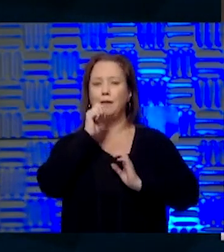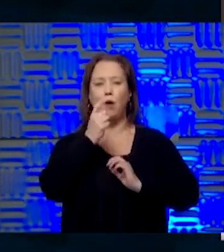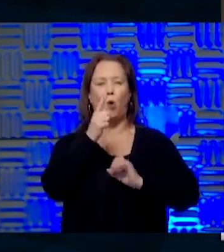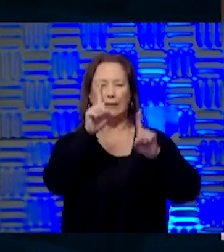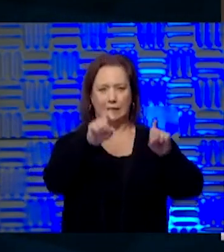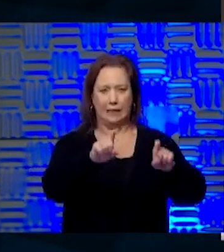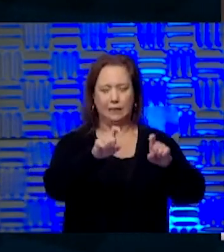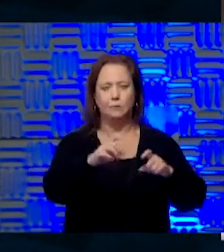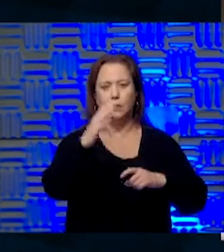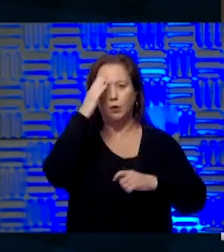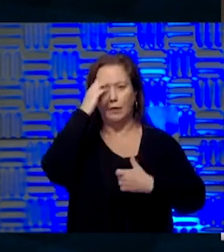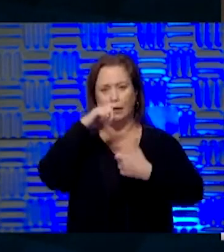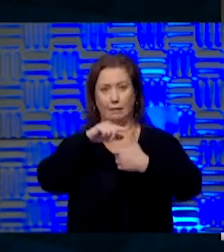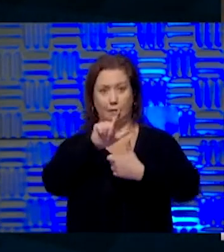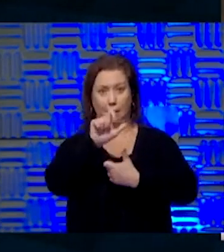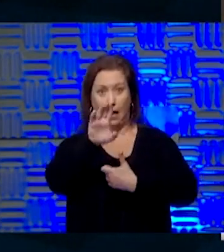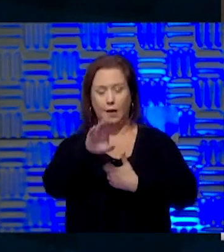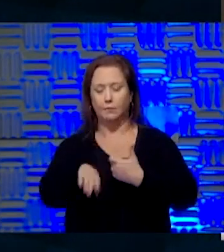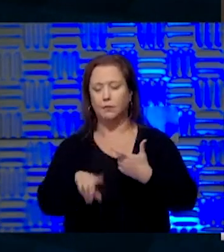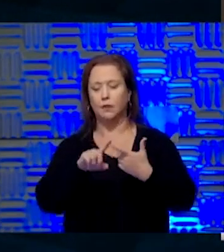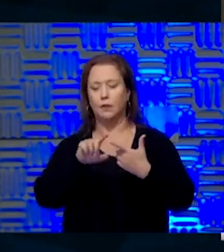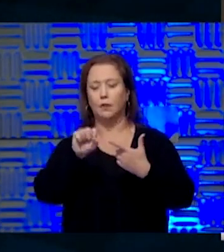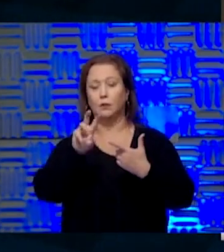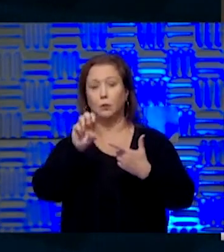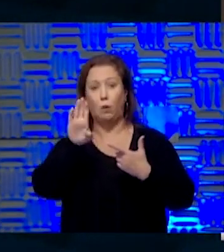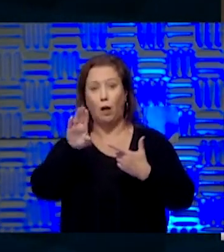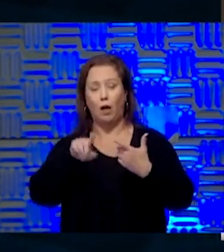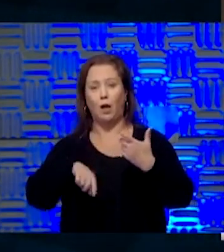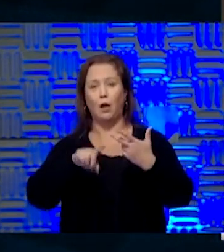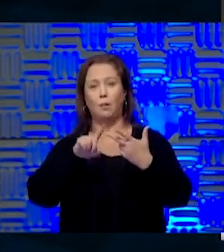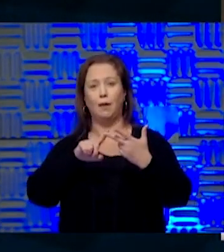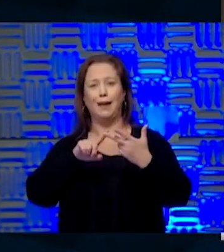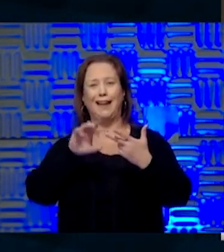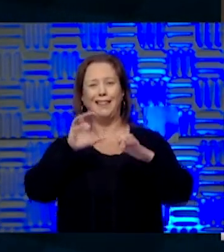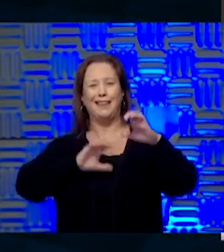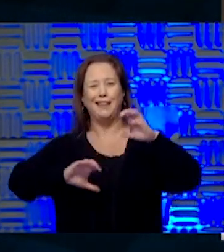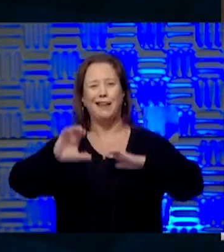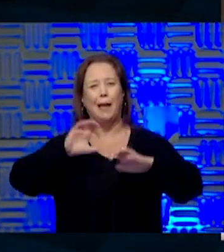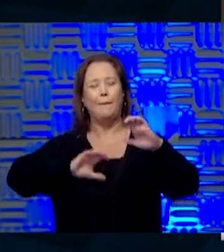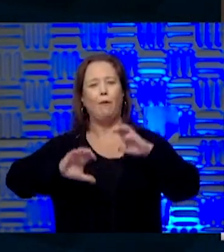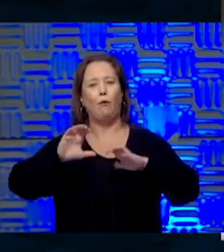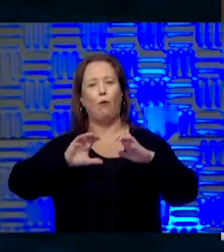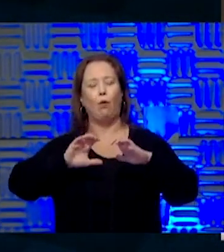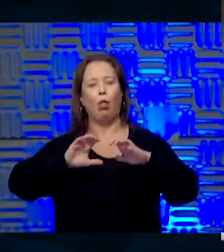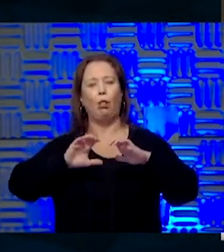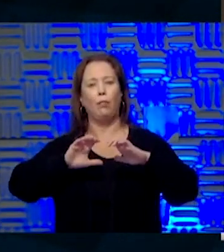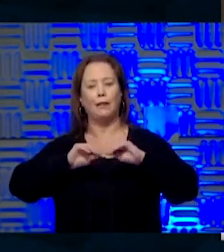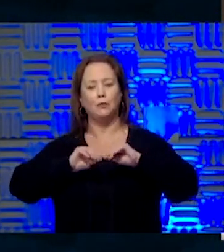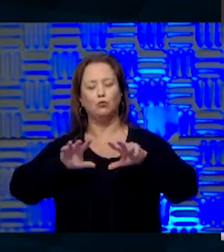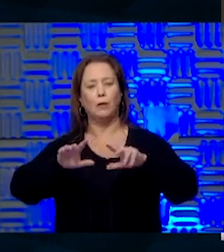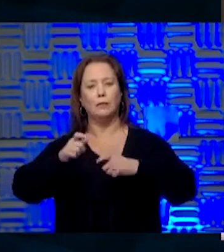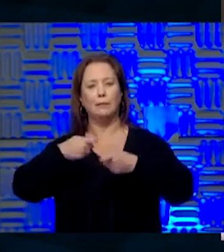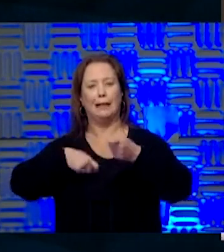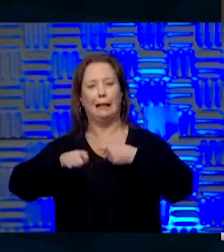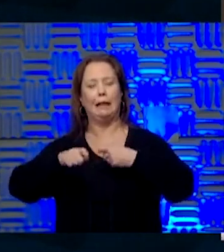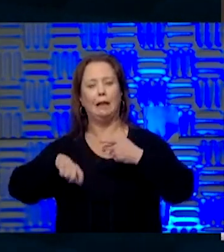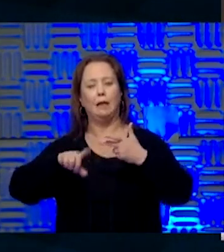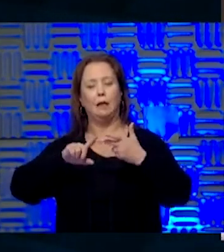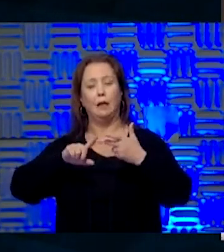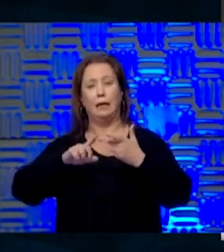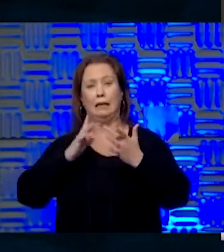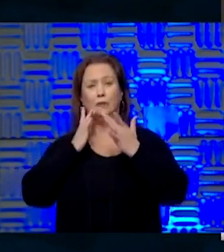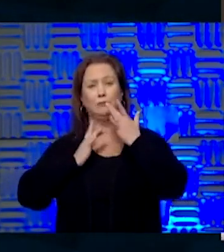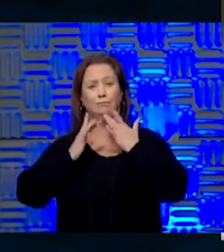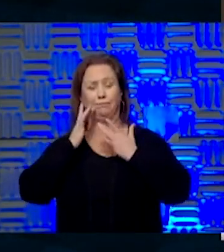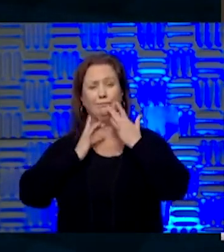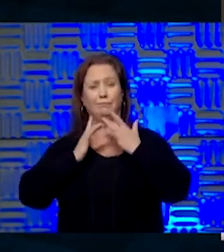You also need the laboratory. You need the swab. You need the reagent, the chemical that the test is transmitted in. And there's shortages